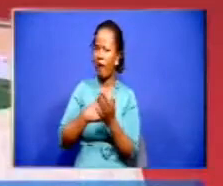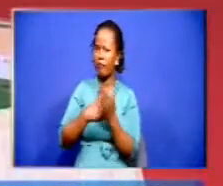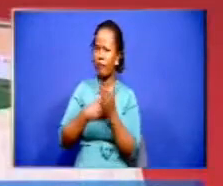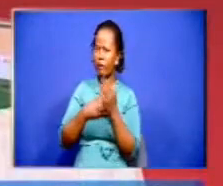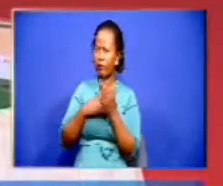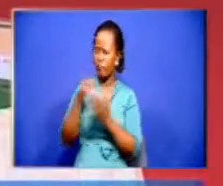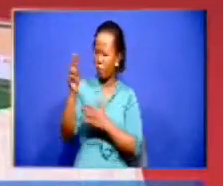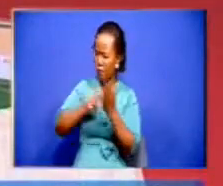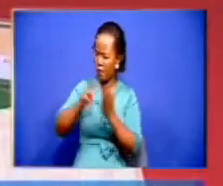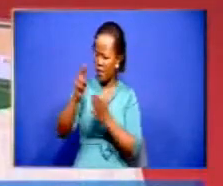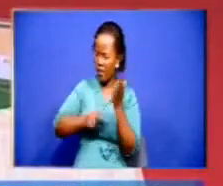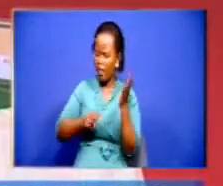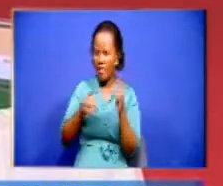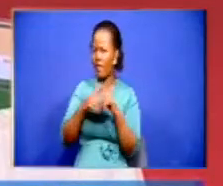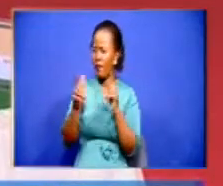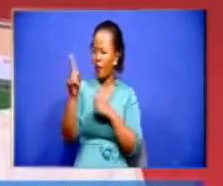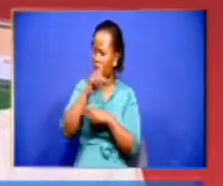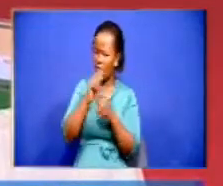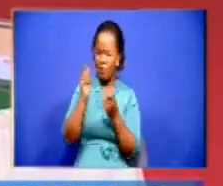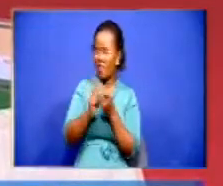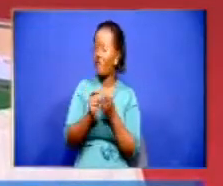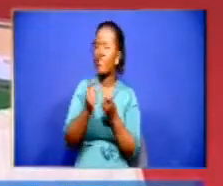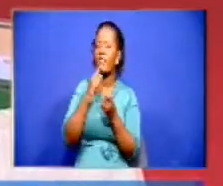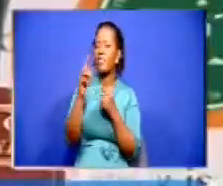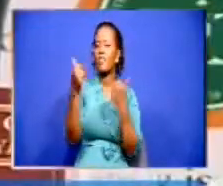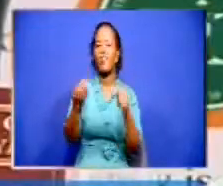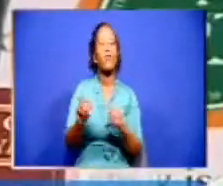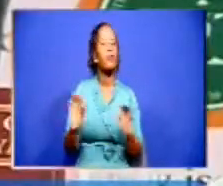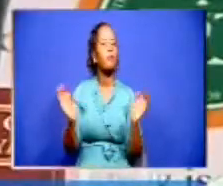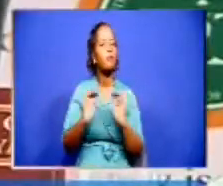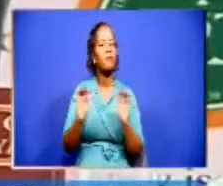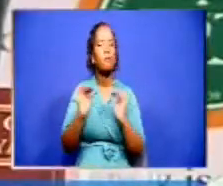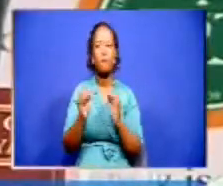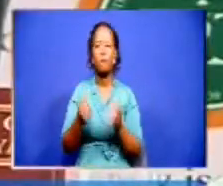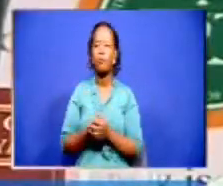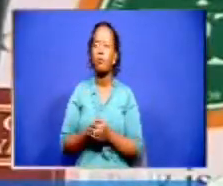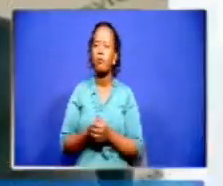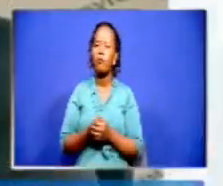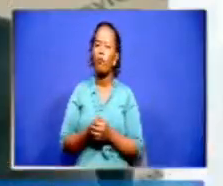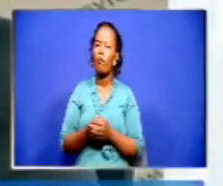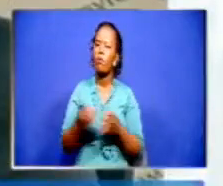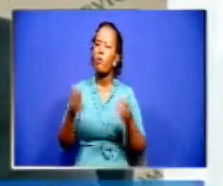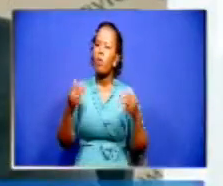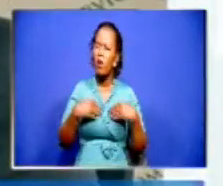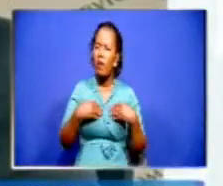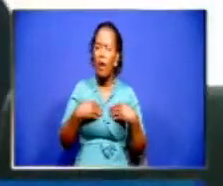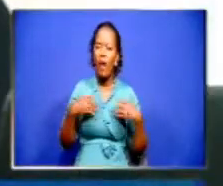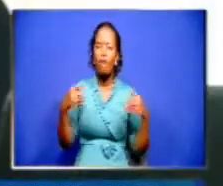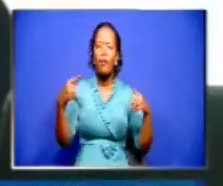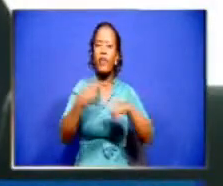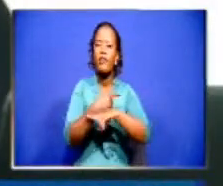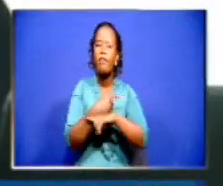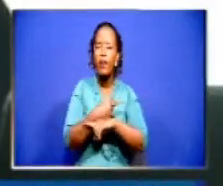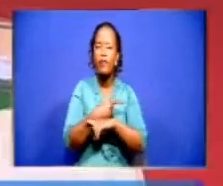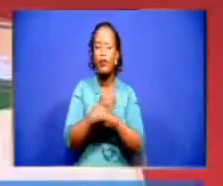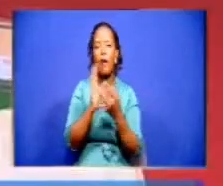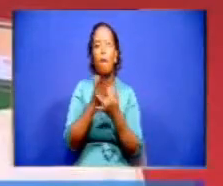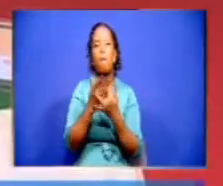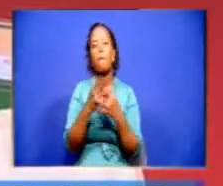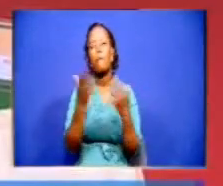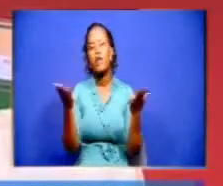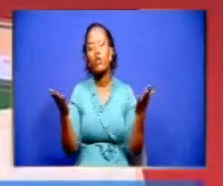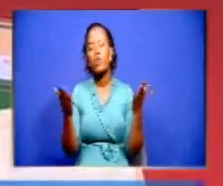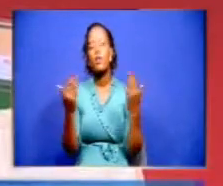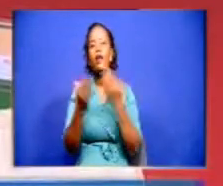cannot specifically any authority. Is there a distinction between, my lord, the